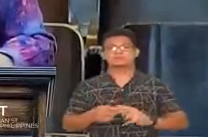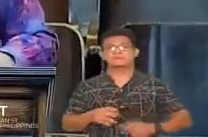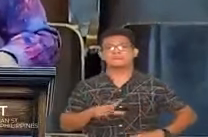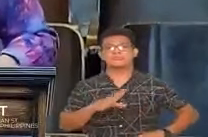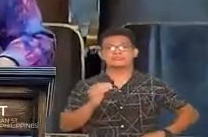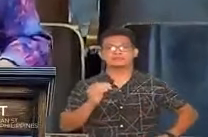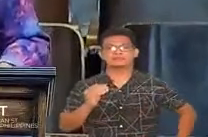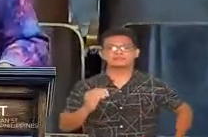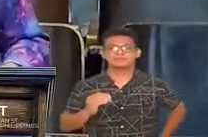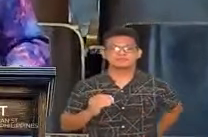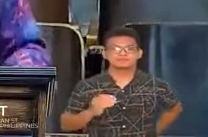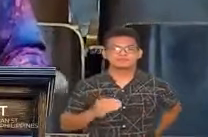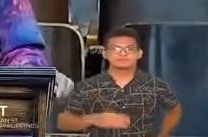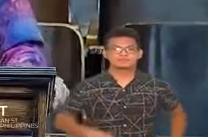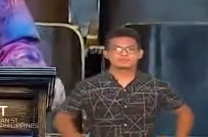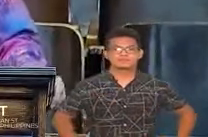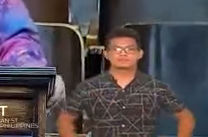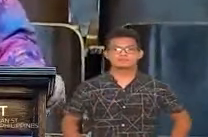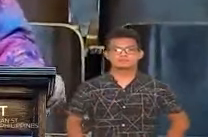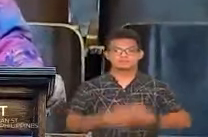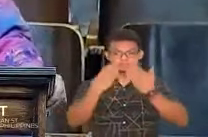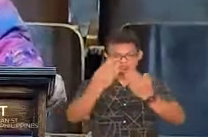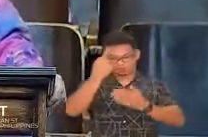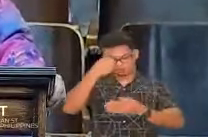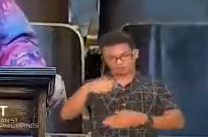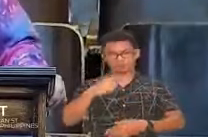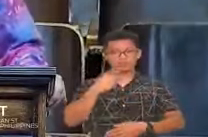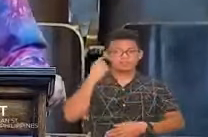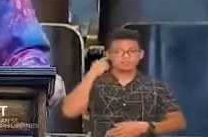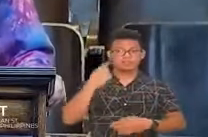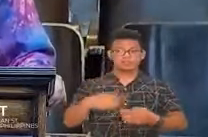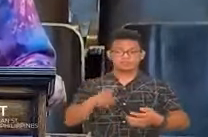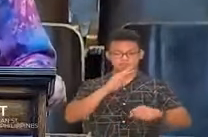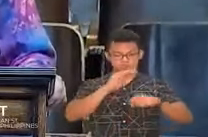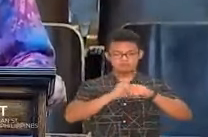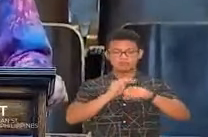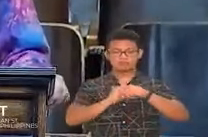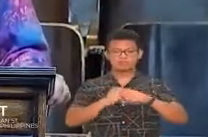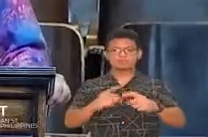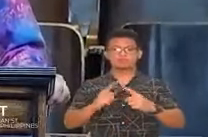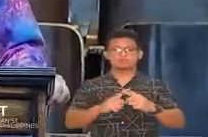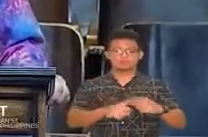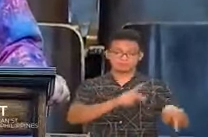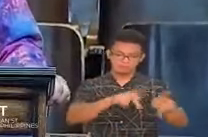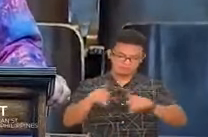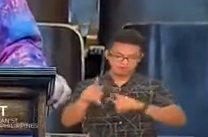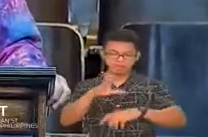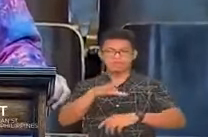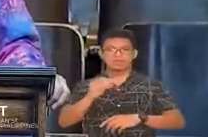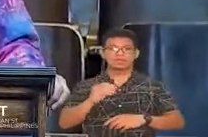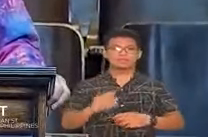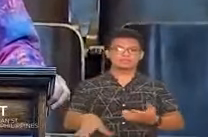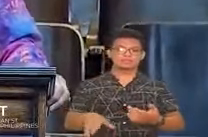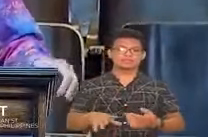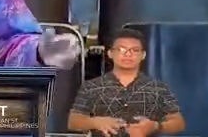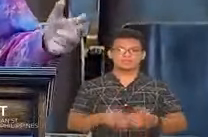and the Deaf Ministry for preparing that. We are grateful to the Lord for our Bible students learning the